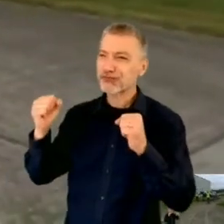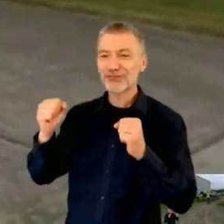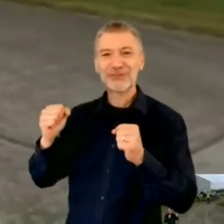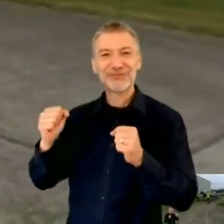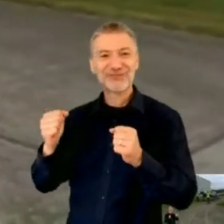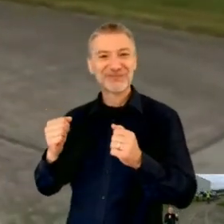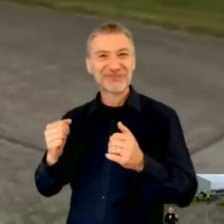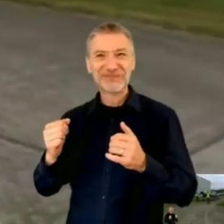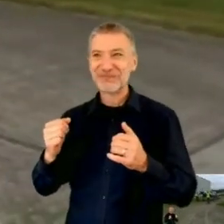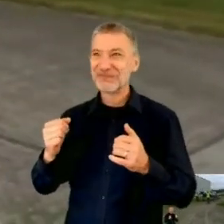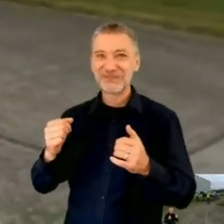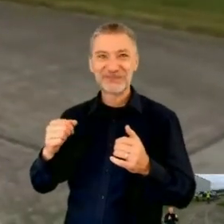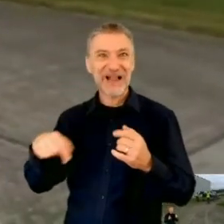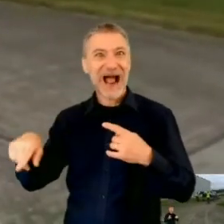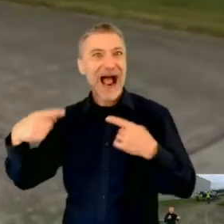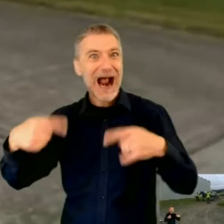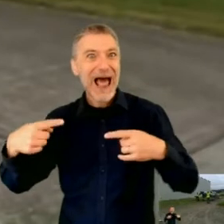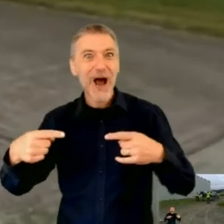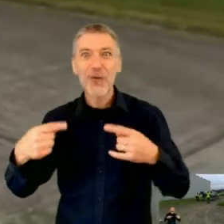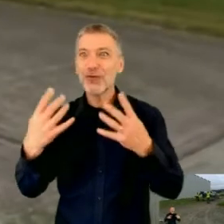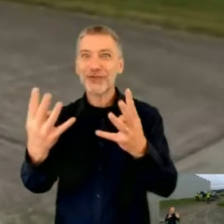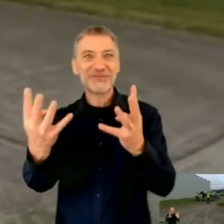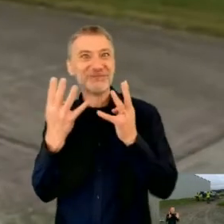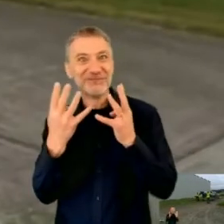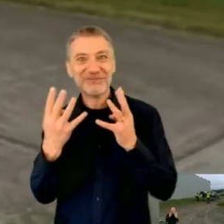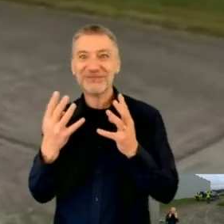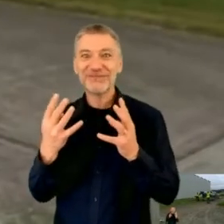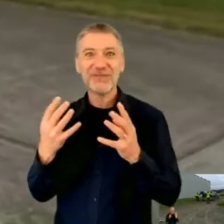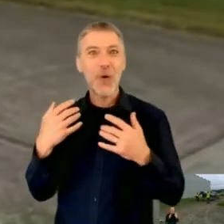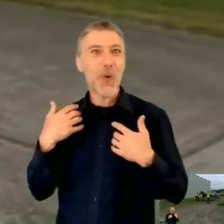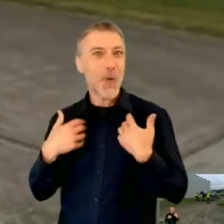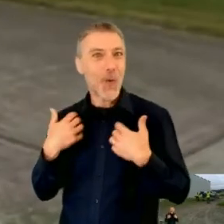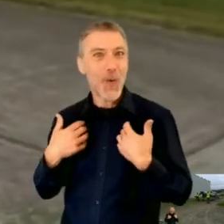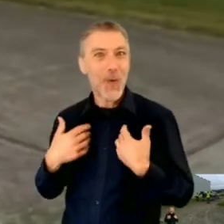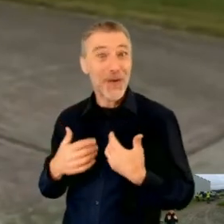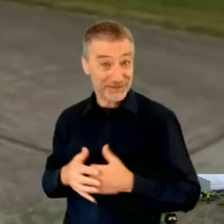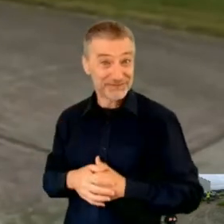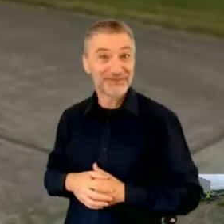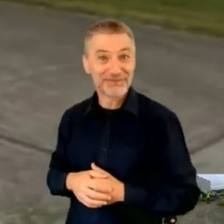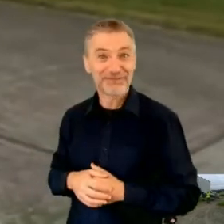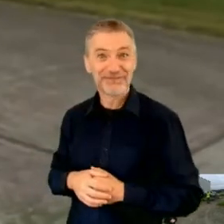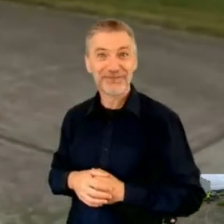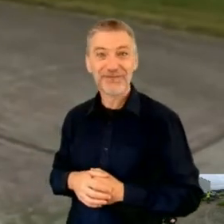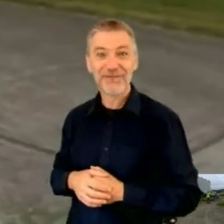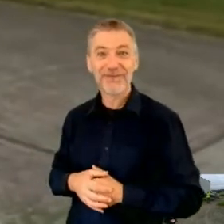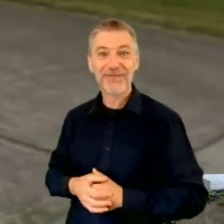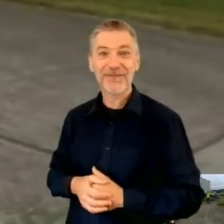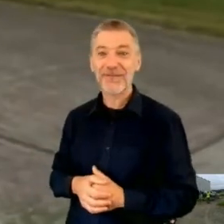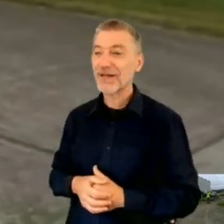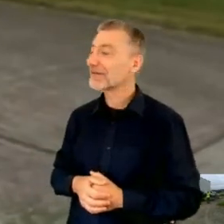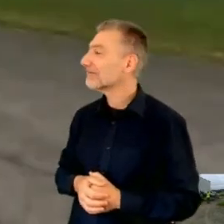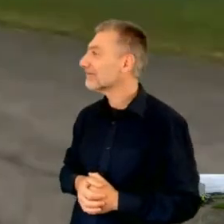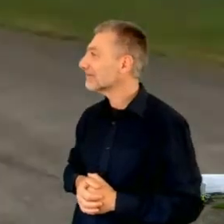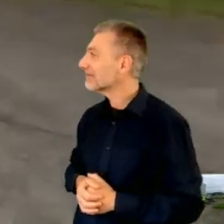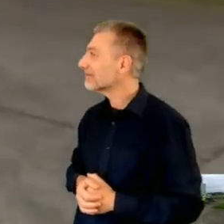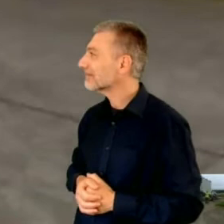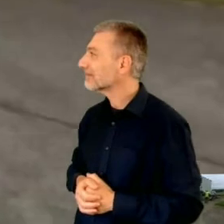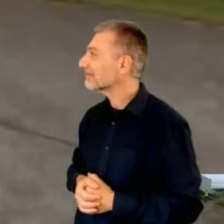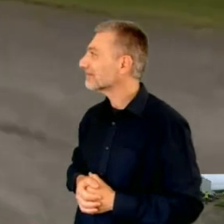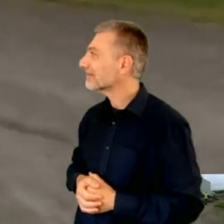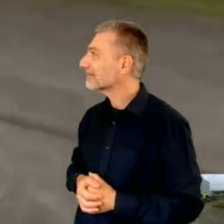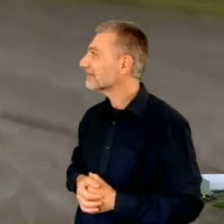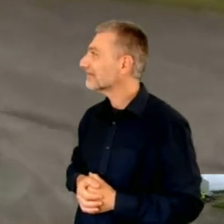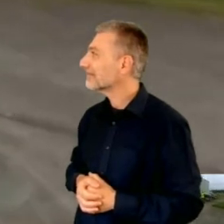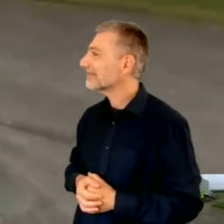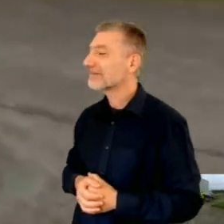as possible, and hopefully, as we do this, inspire everyone sort of the innovation that's possible. Thank you so much for